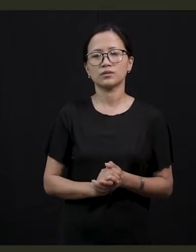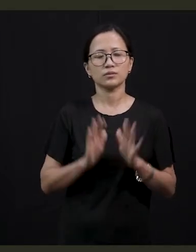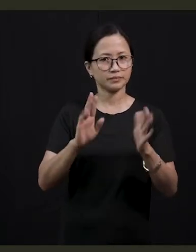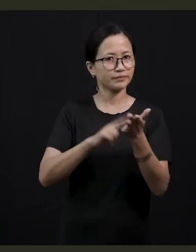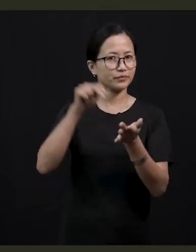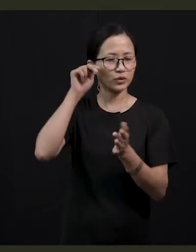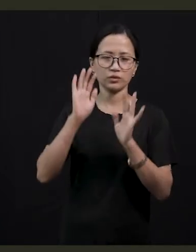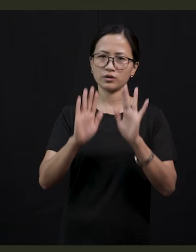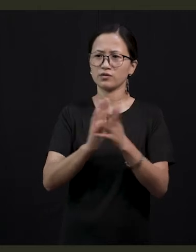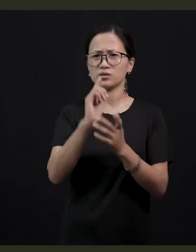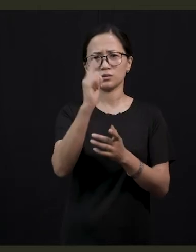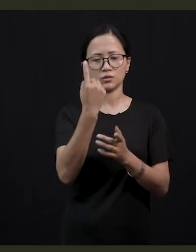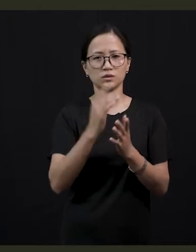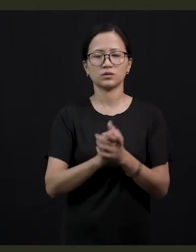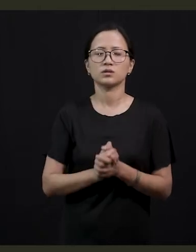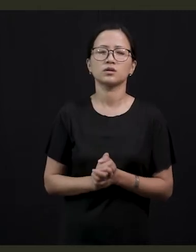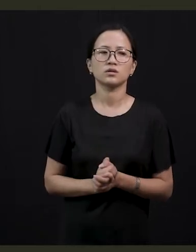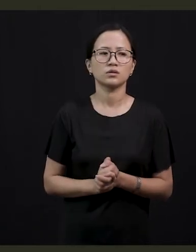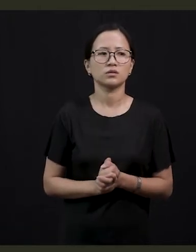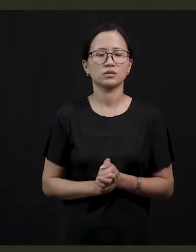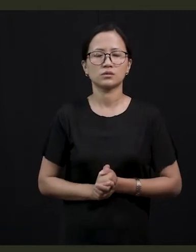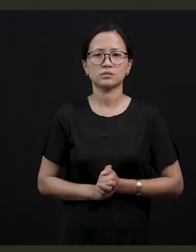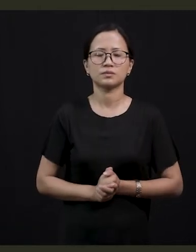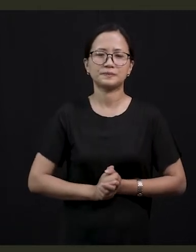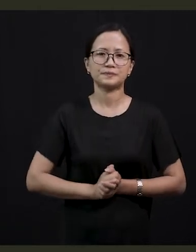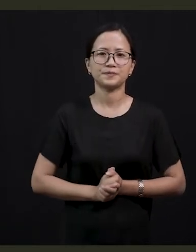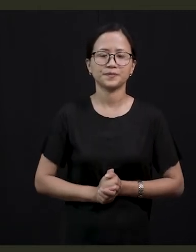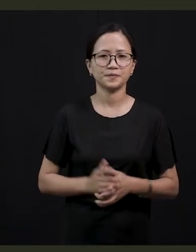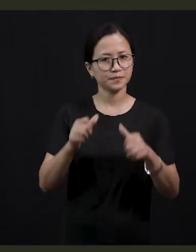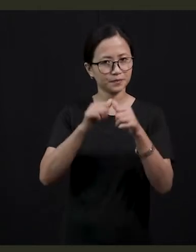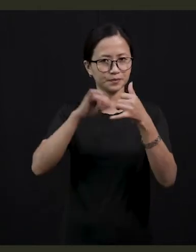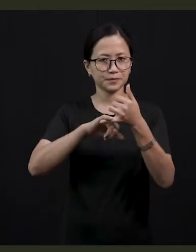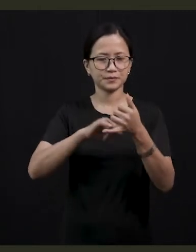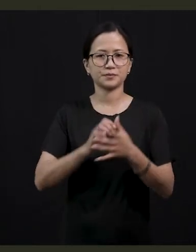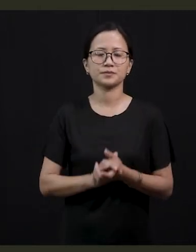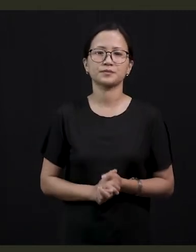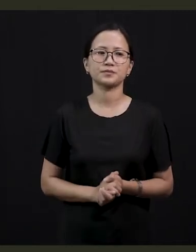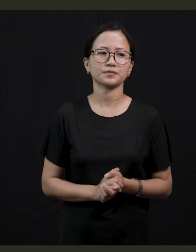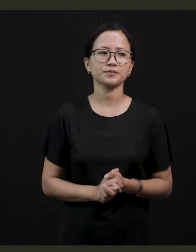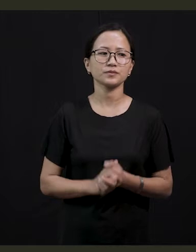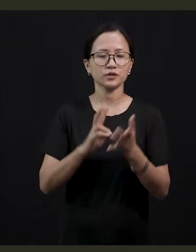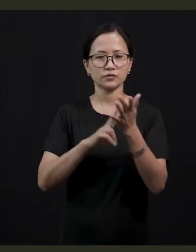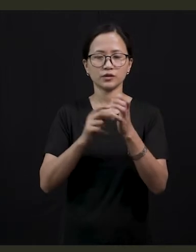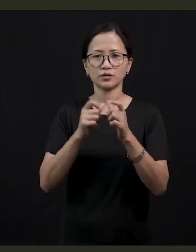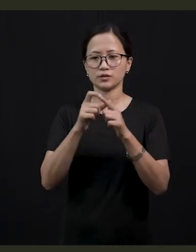unicameral. Uni is one. So we just have the assembly. So it is Vidhan